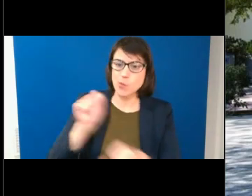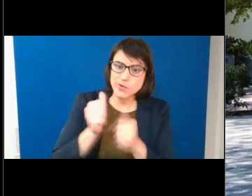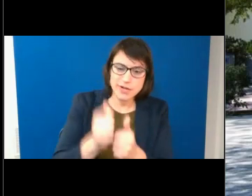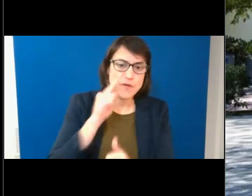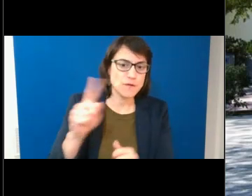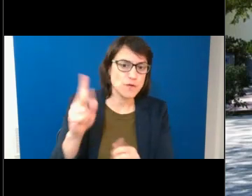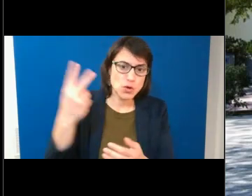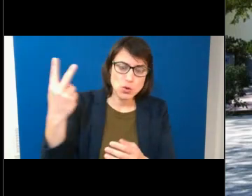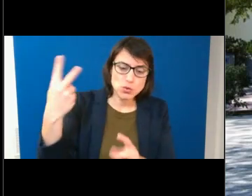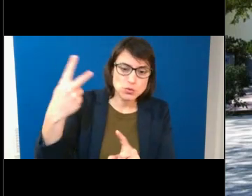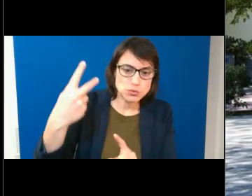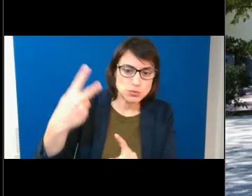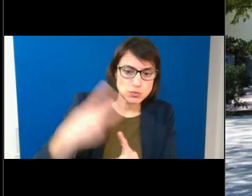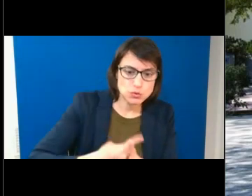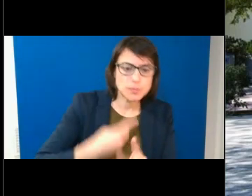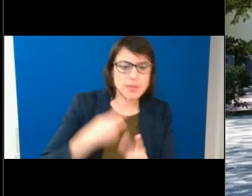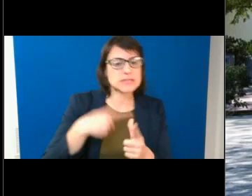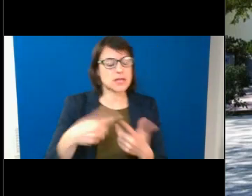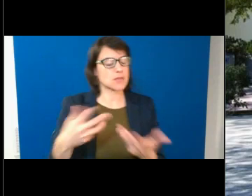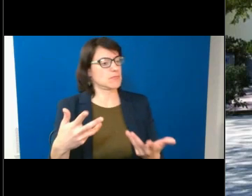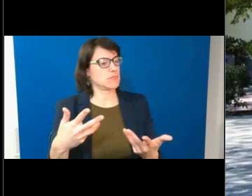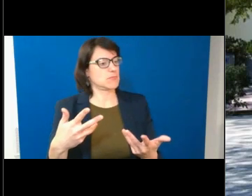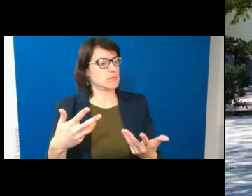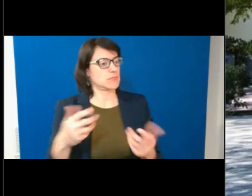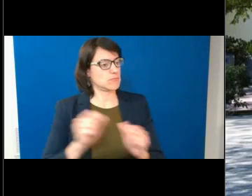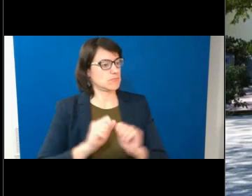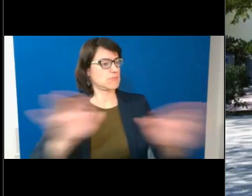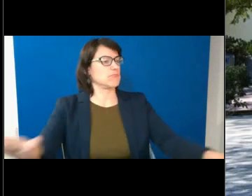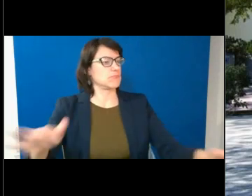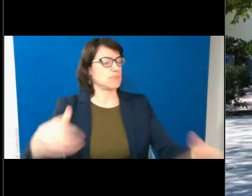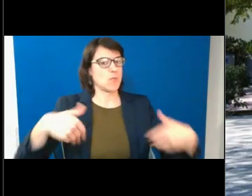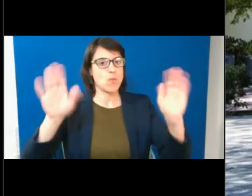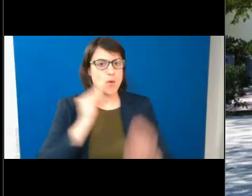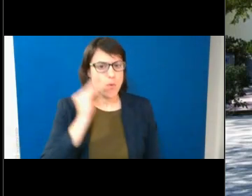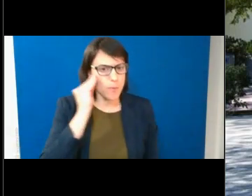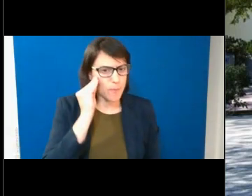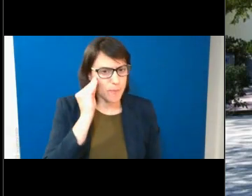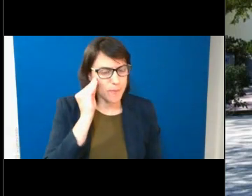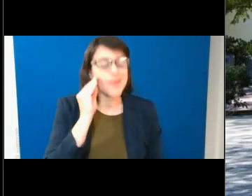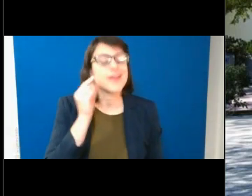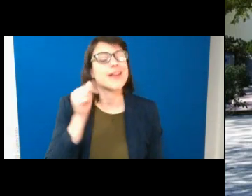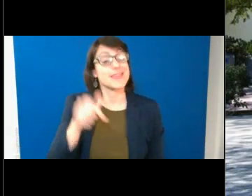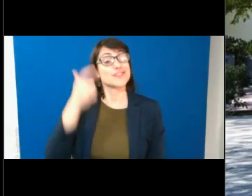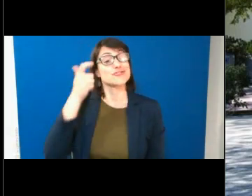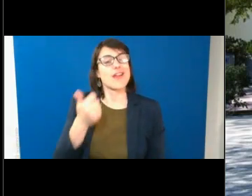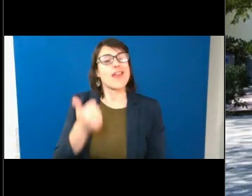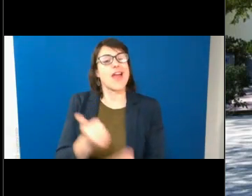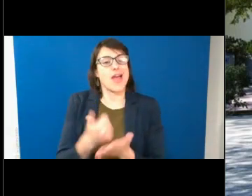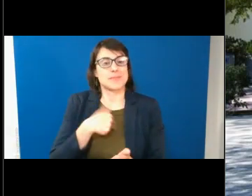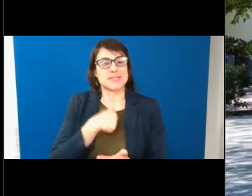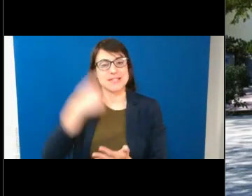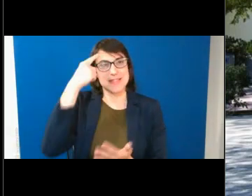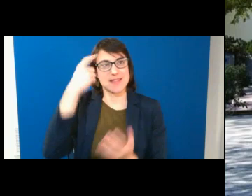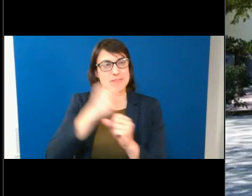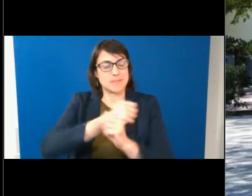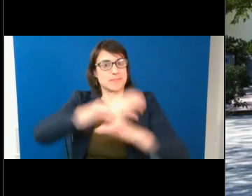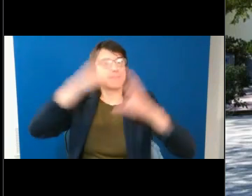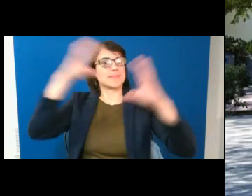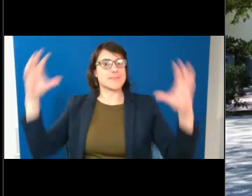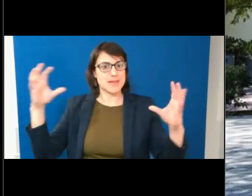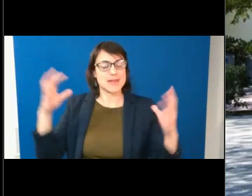home. And then that was it. But this grant has allowed us to think bigger, to move from just a one-off program